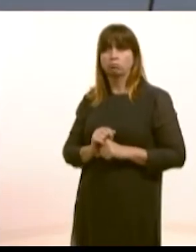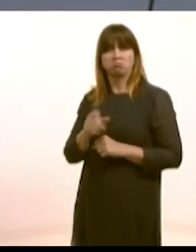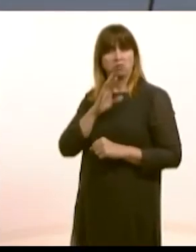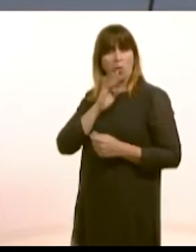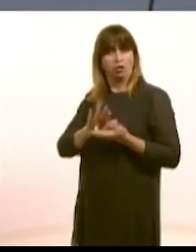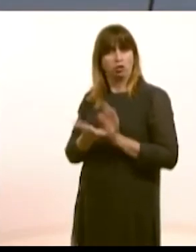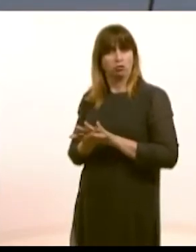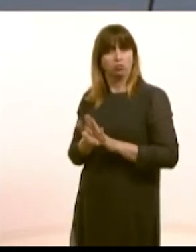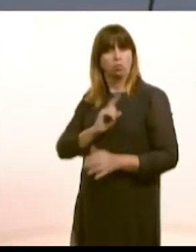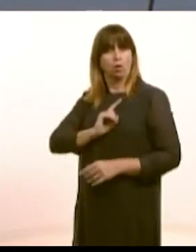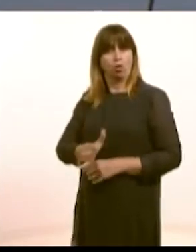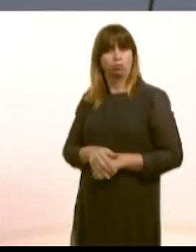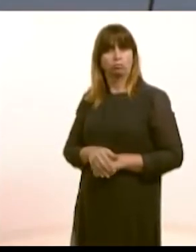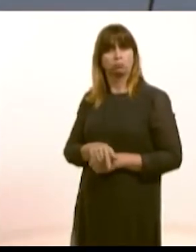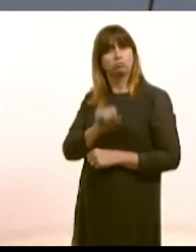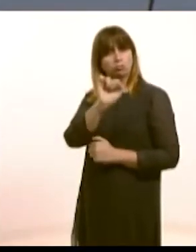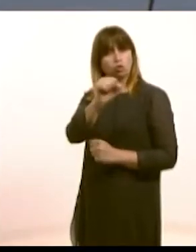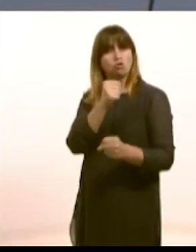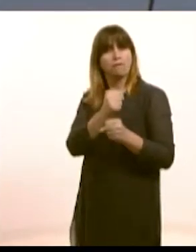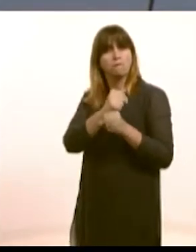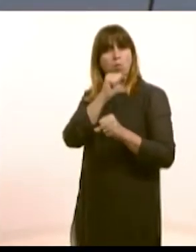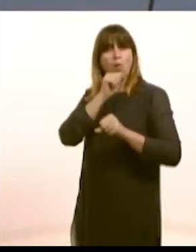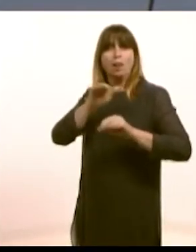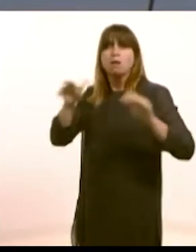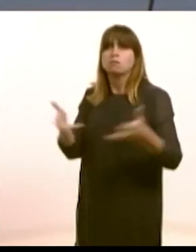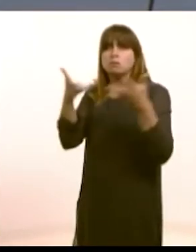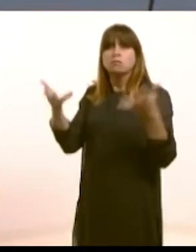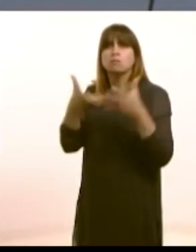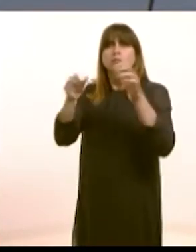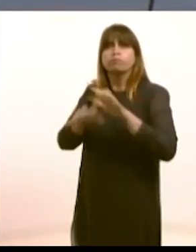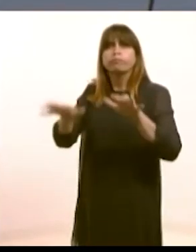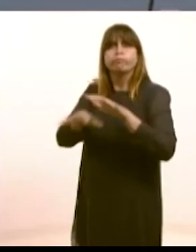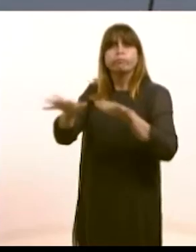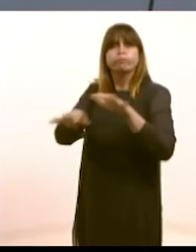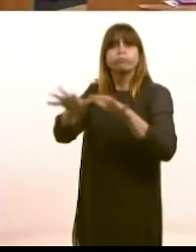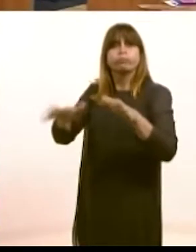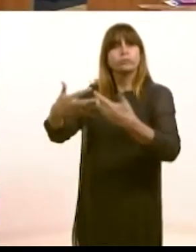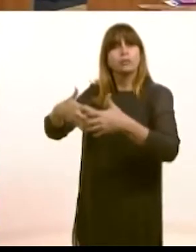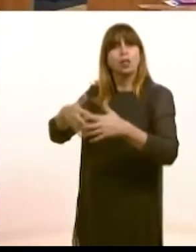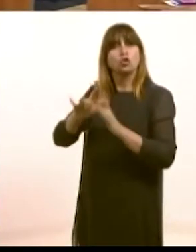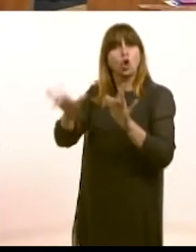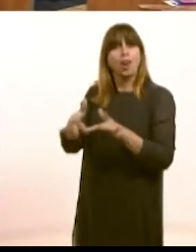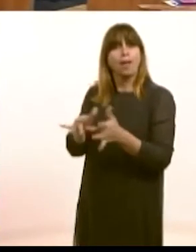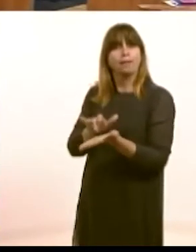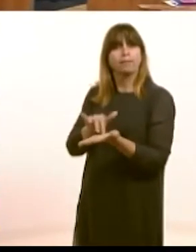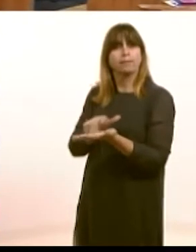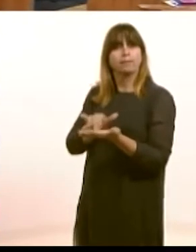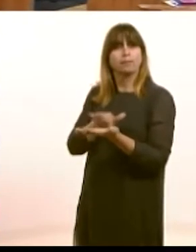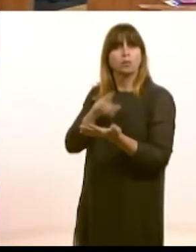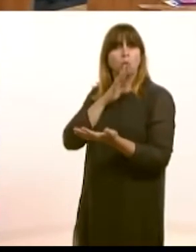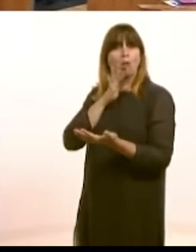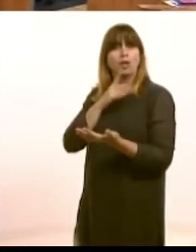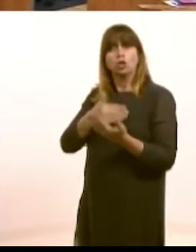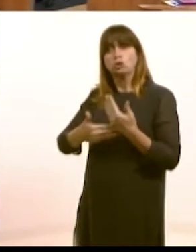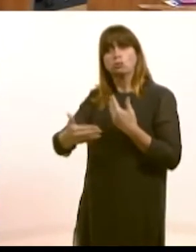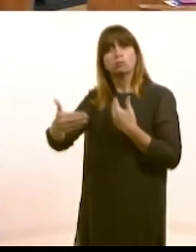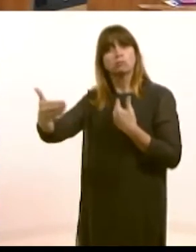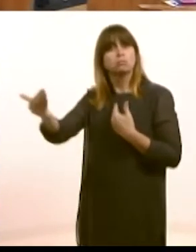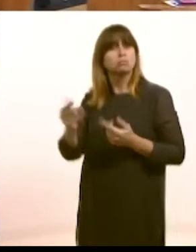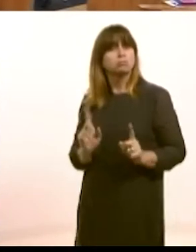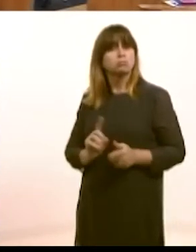us how your government is going to promote the use of the Welsh language online over the next few weeks and